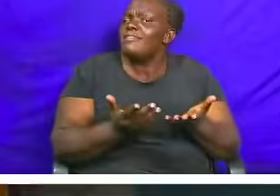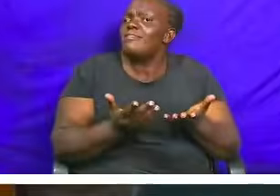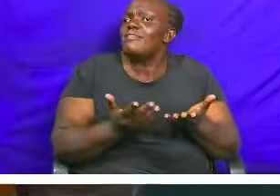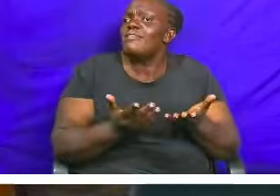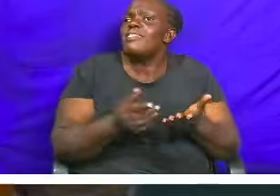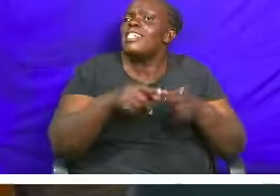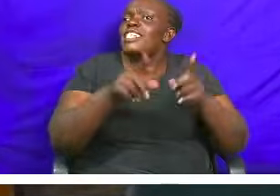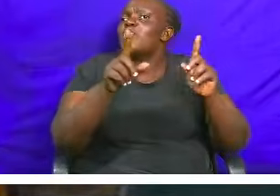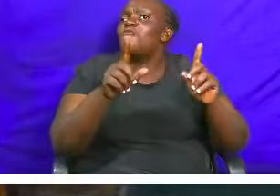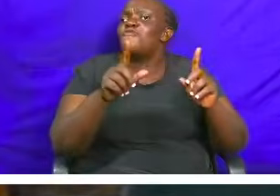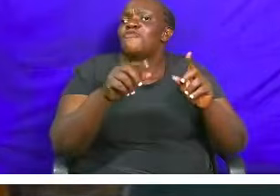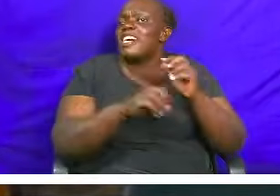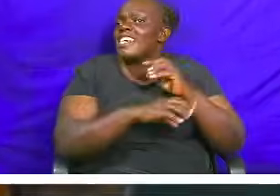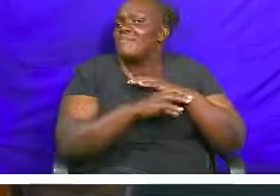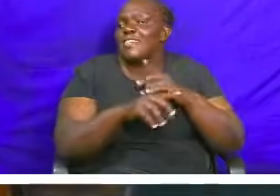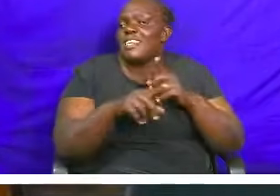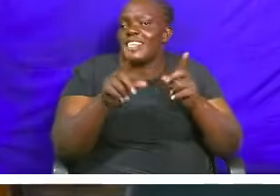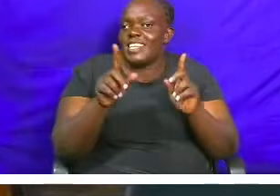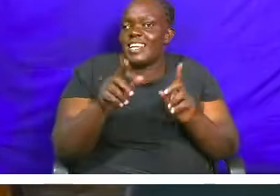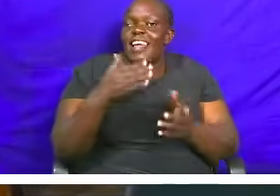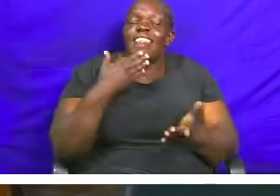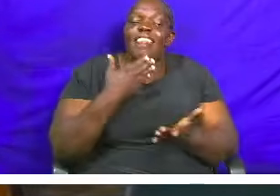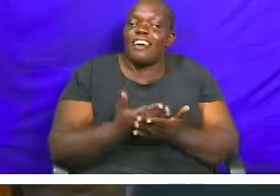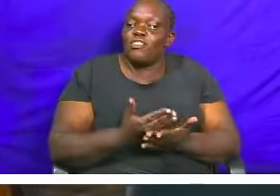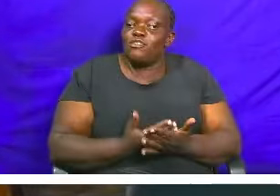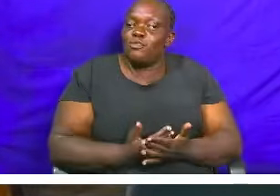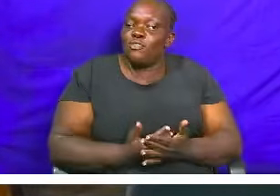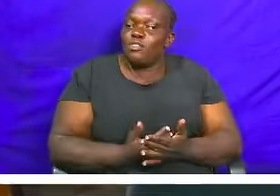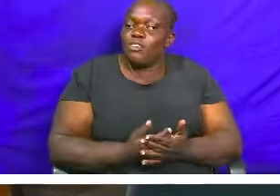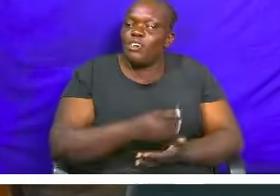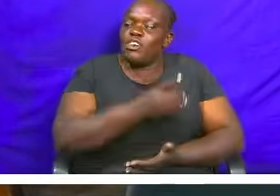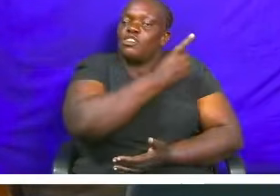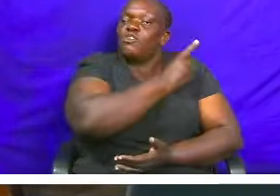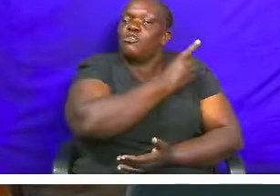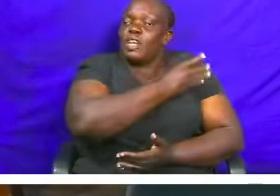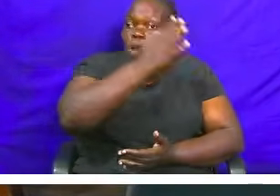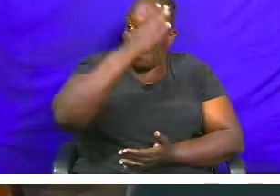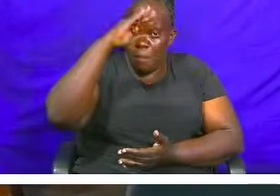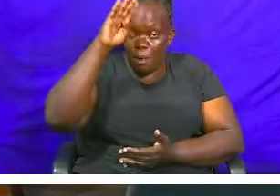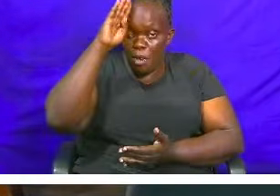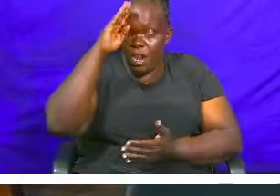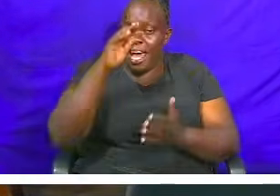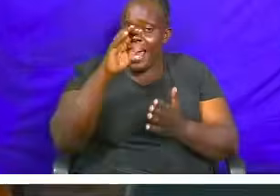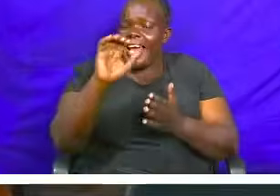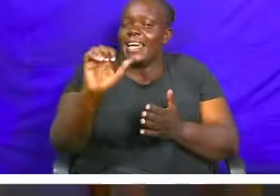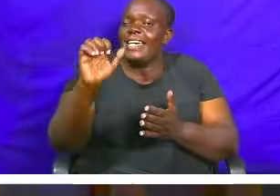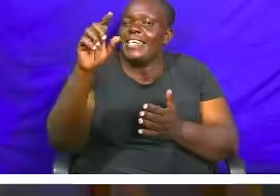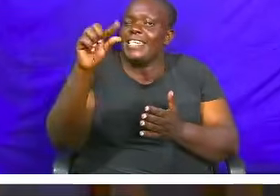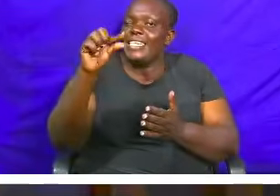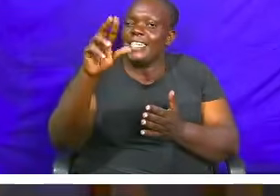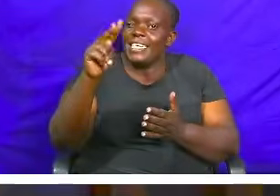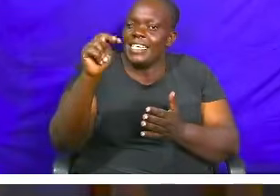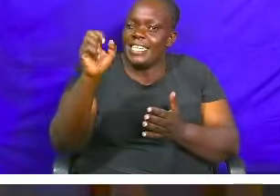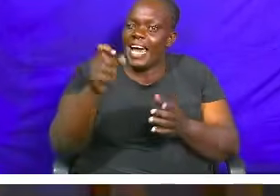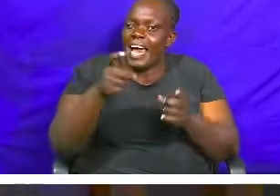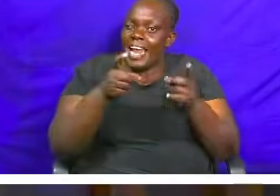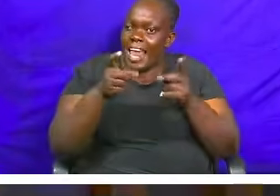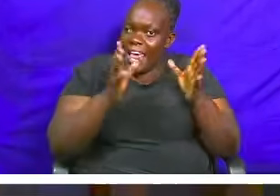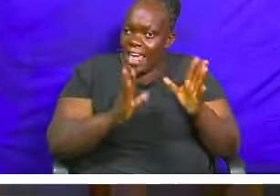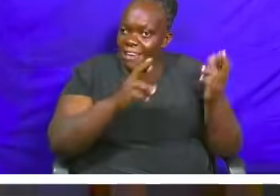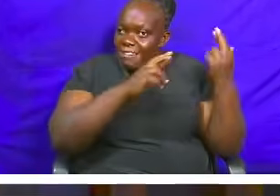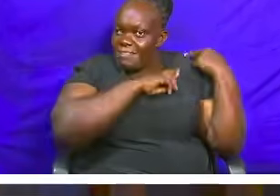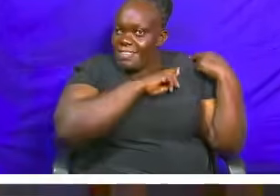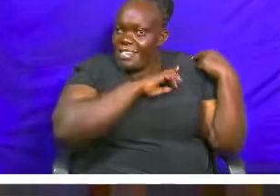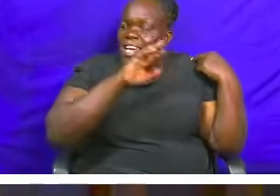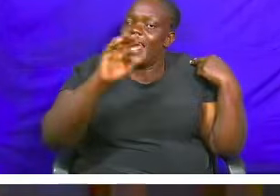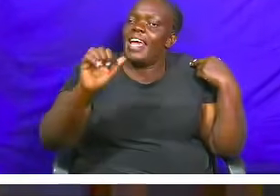yourself. Thank you, Dr. Mwaura. My name is Engineer Edward Kinywa. I'm the Director in charge of Petroleum and